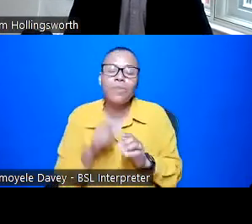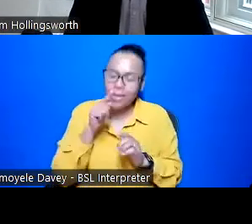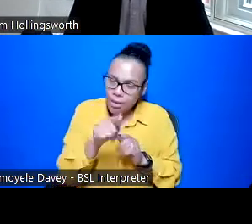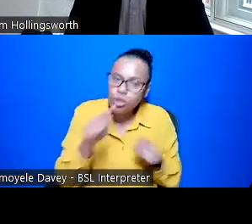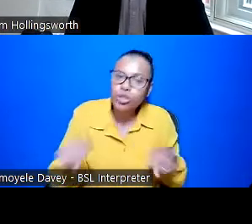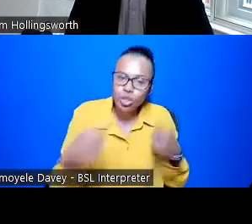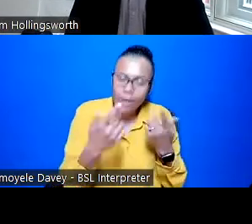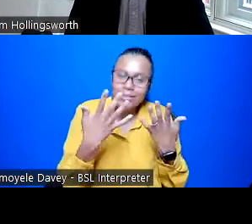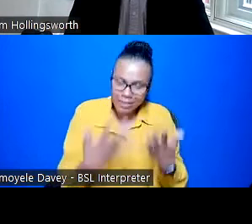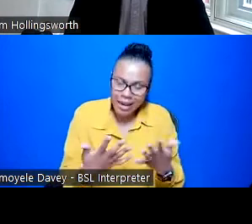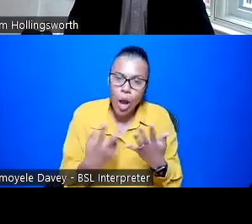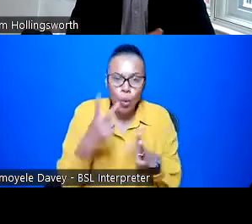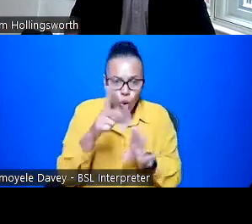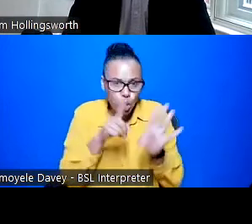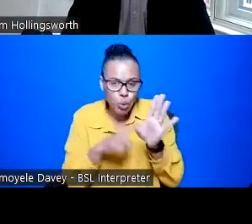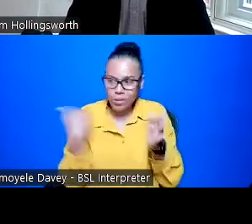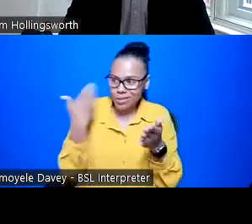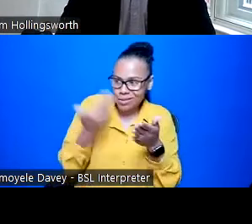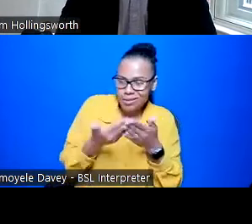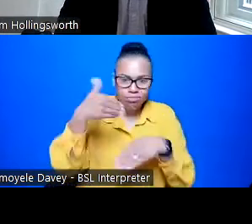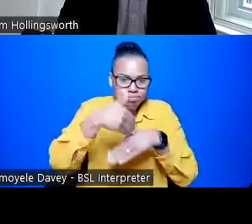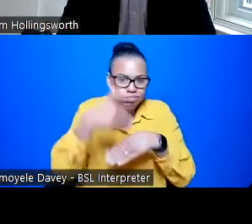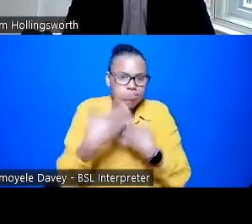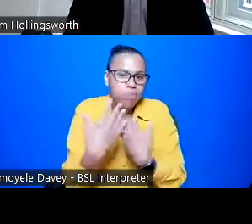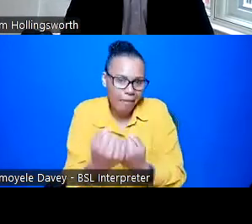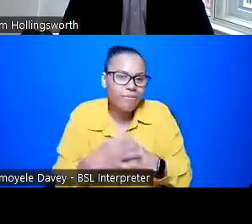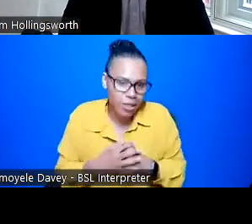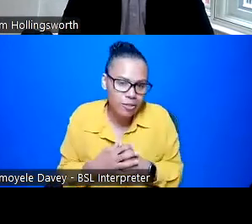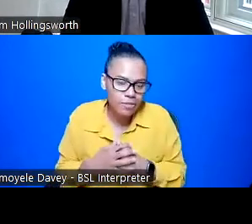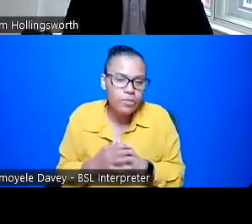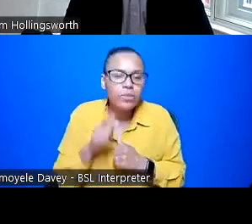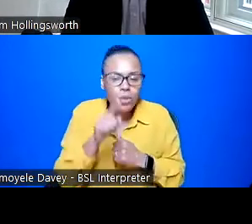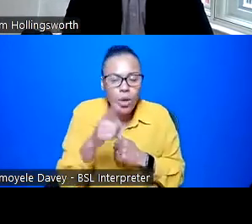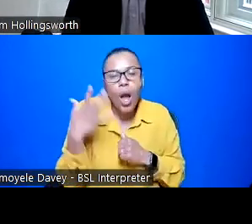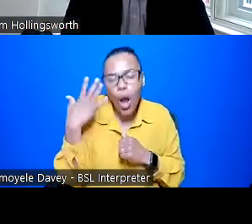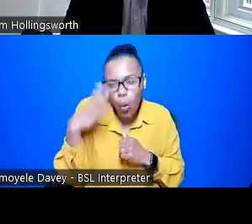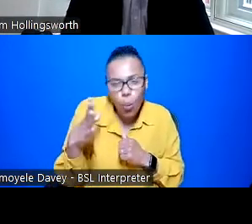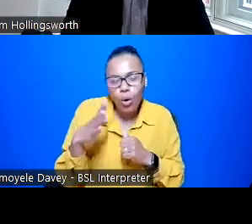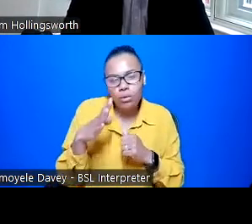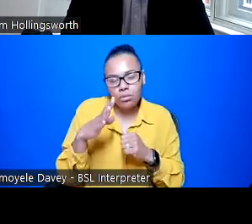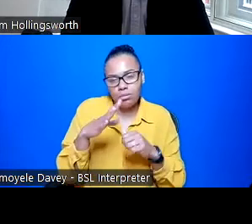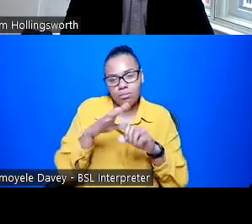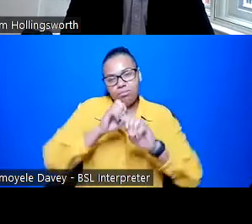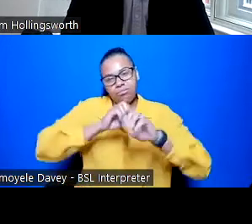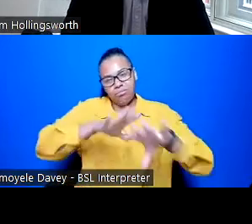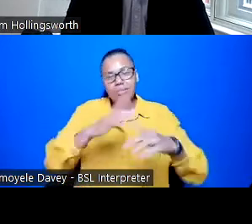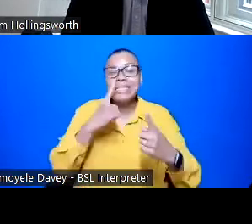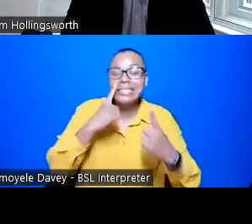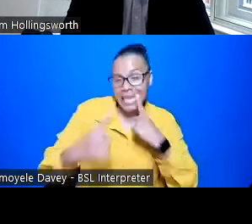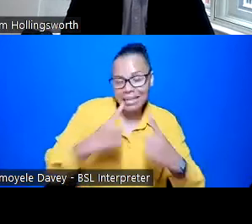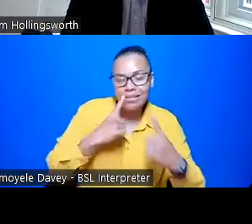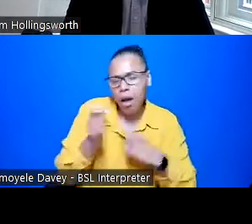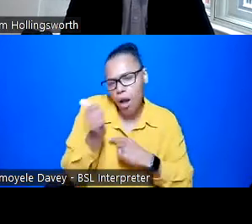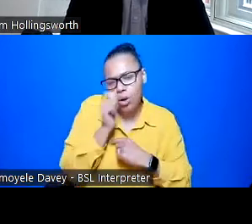need to currently accept. If I give you very broad brush data, because I know that data is a big part of this morning's